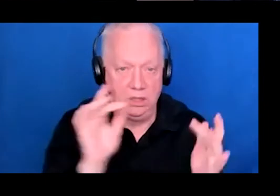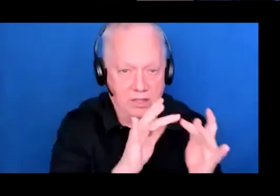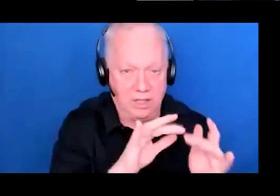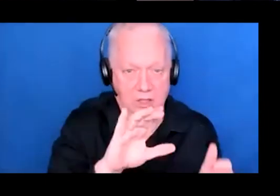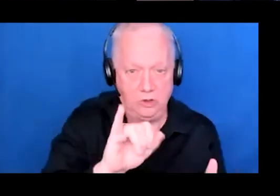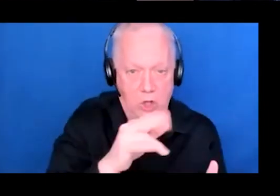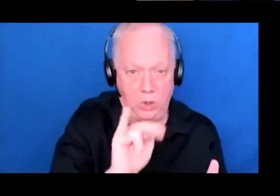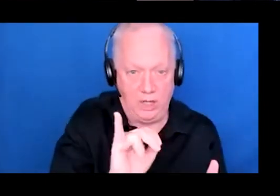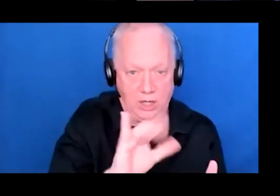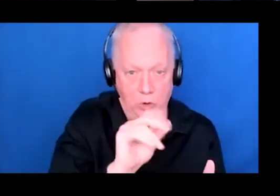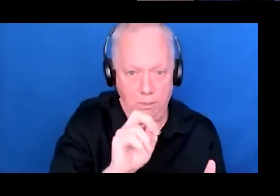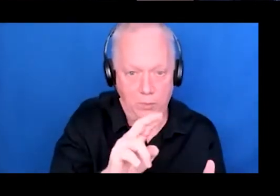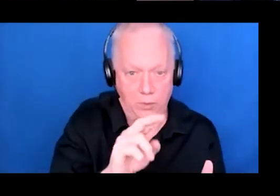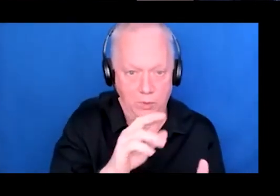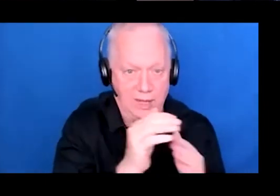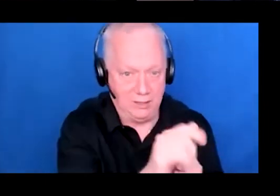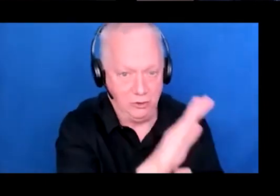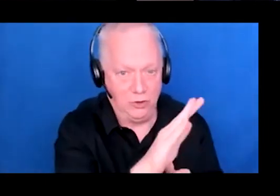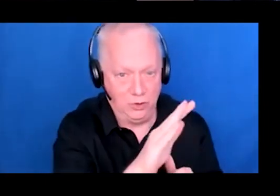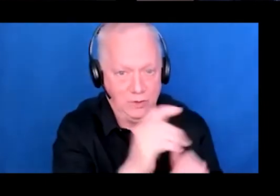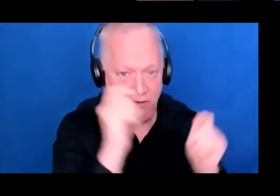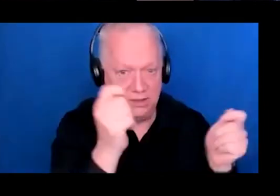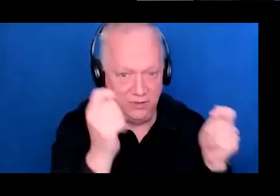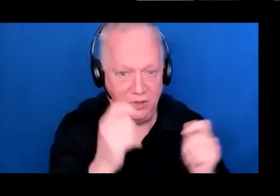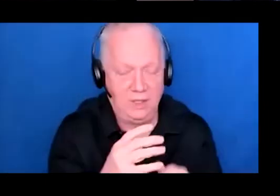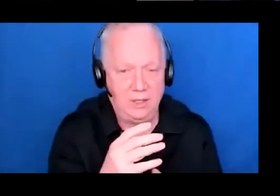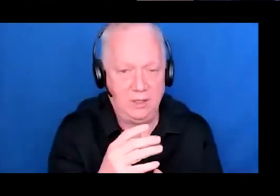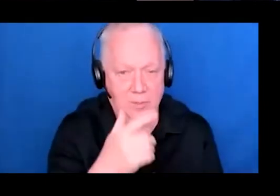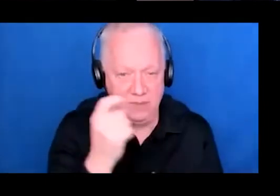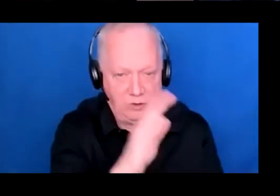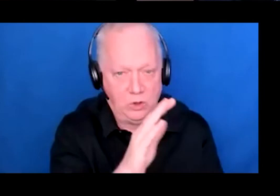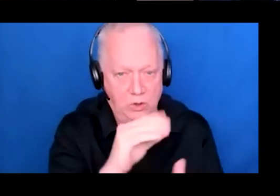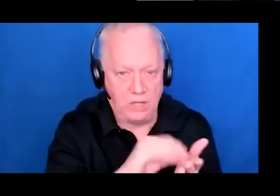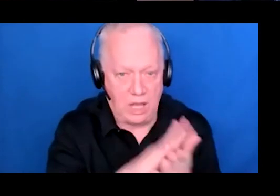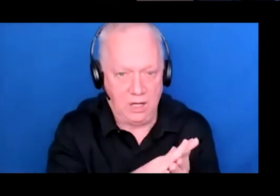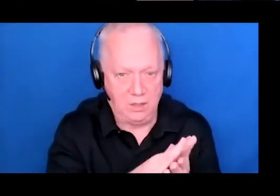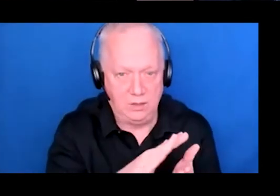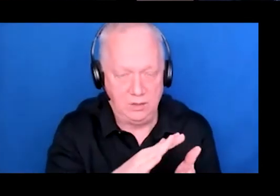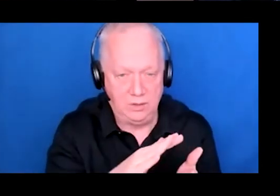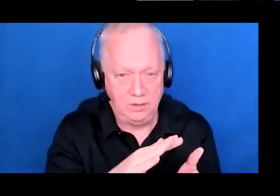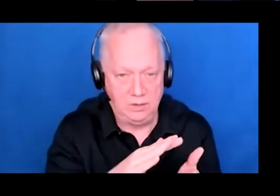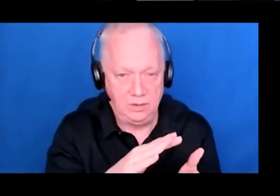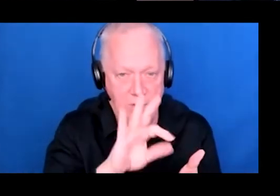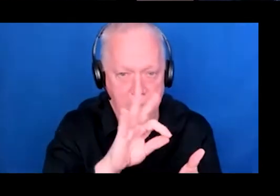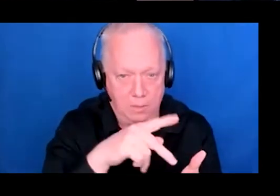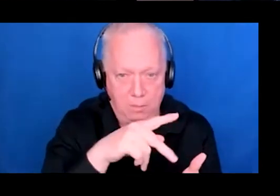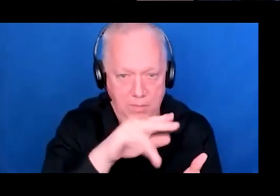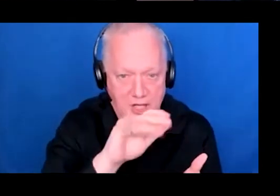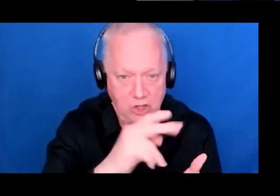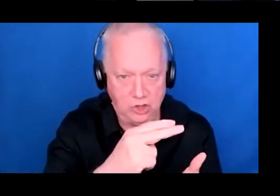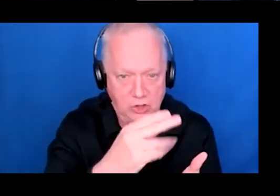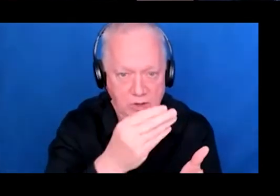who, you know, heads your festival, and because of your doc pitch, funding